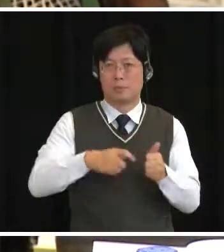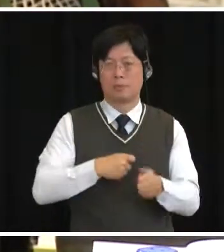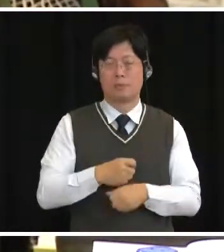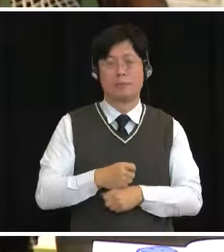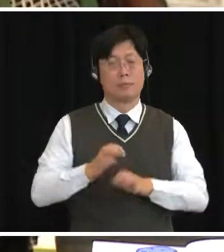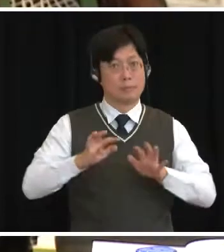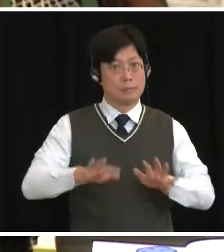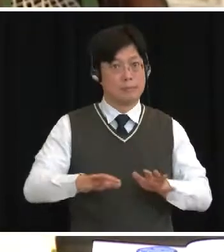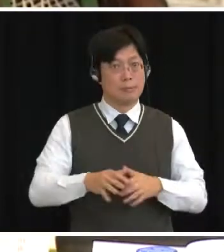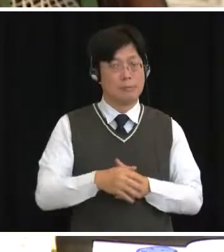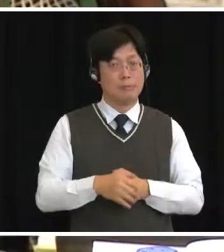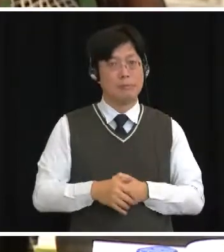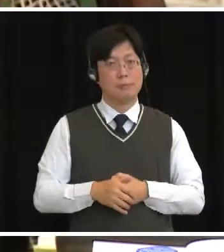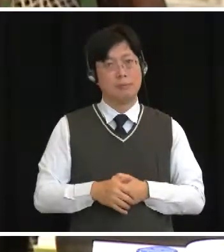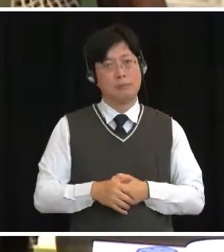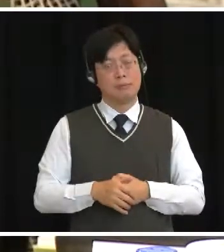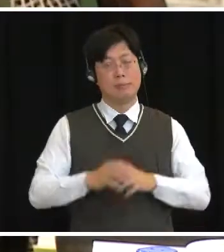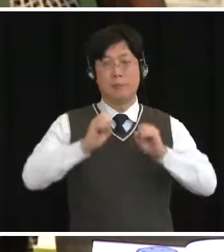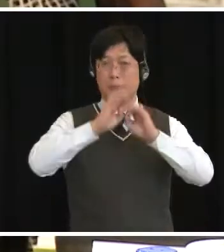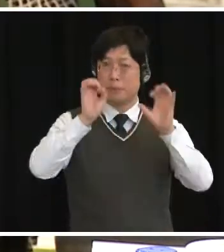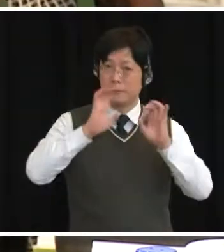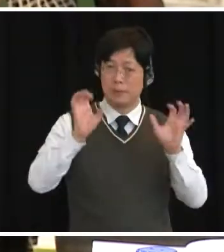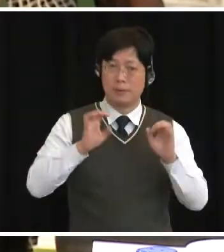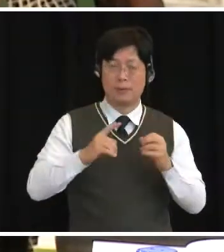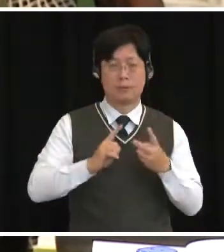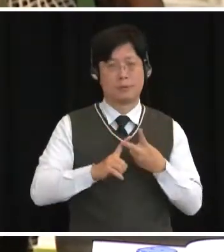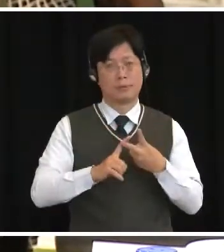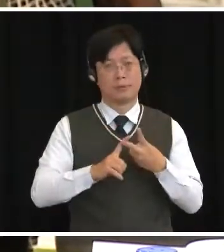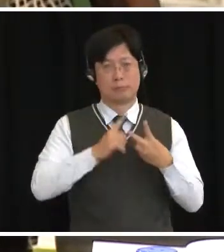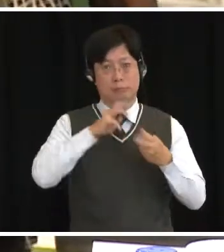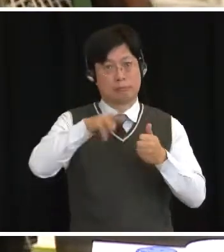agencies to work together.